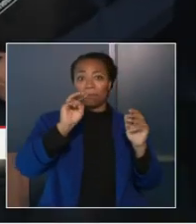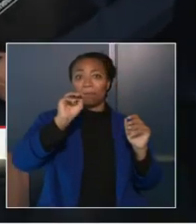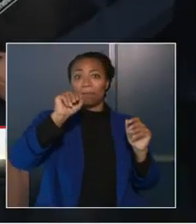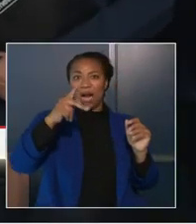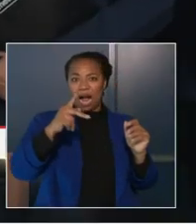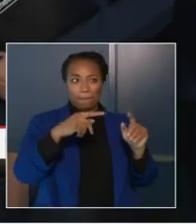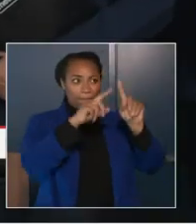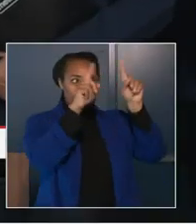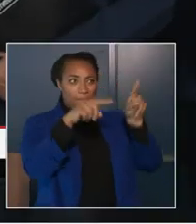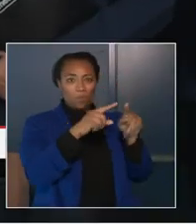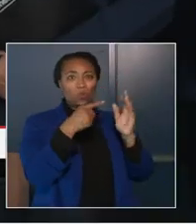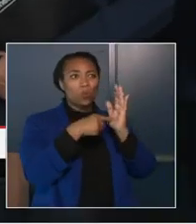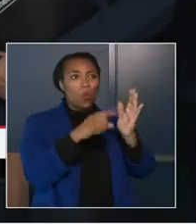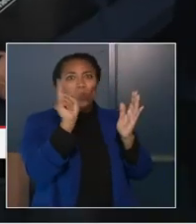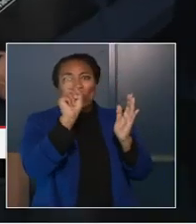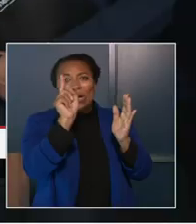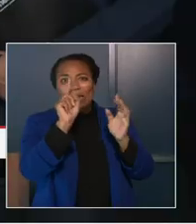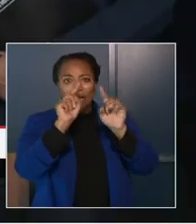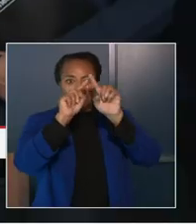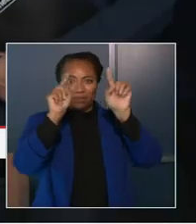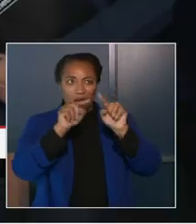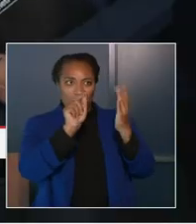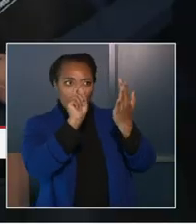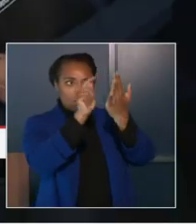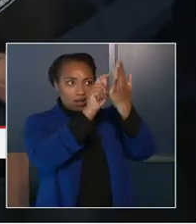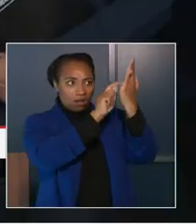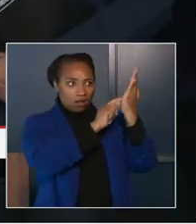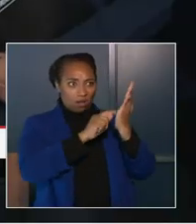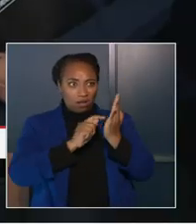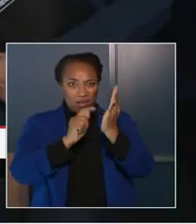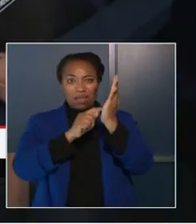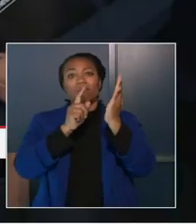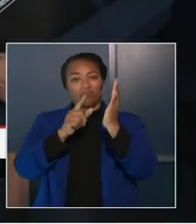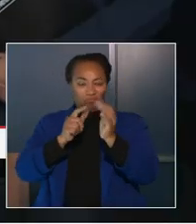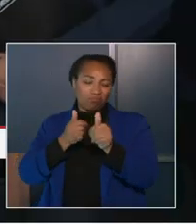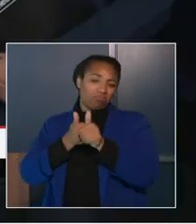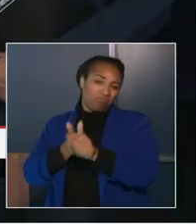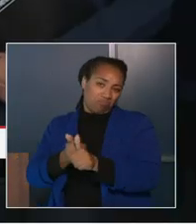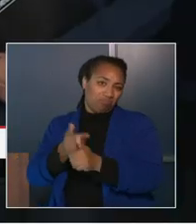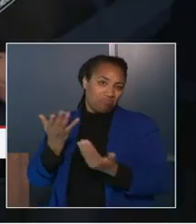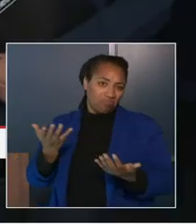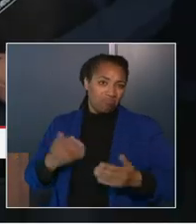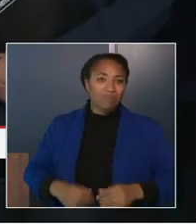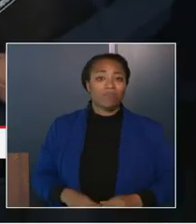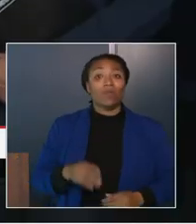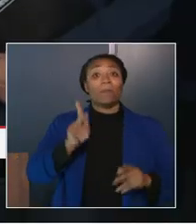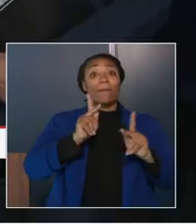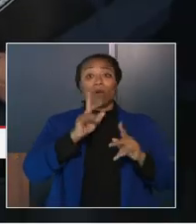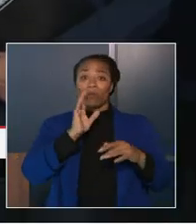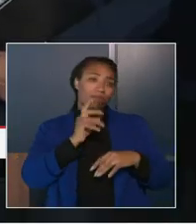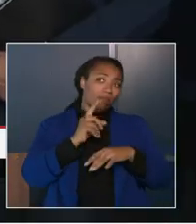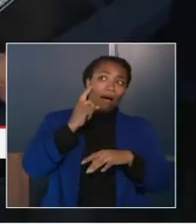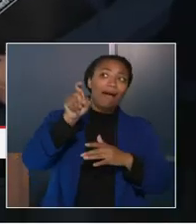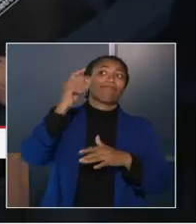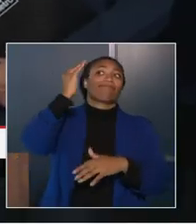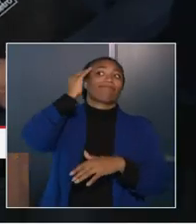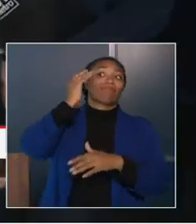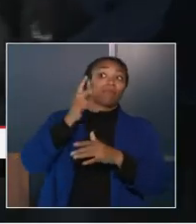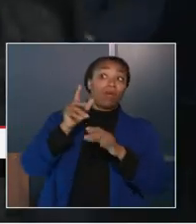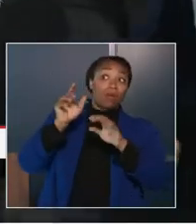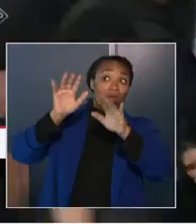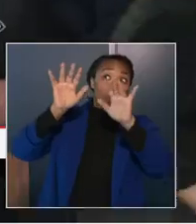rush hour restricted, so folks are probably pretty aware that you can't park there full time. But it is good to be informed, so if you're not sure, please look.